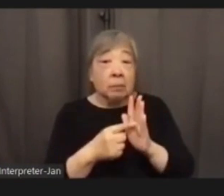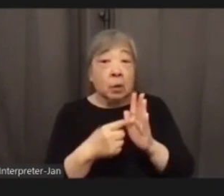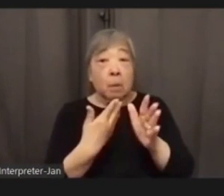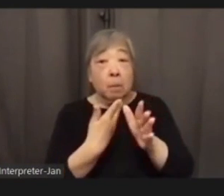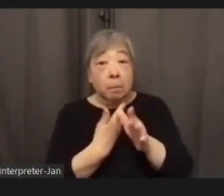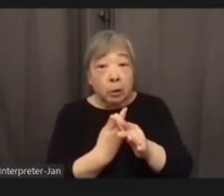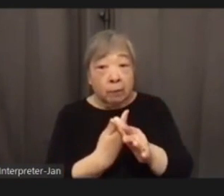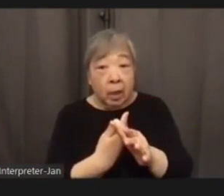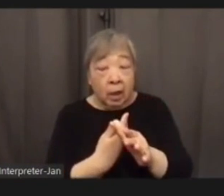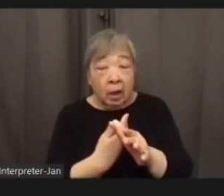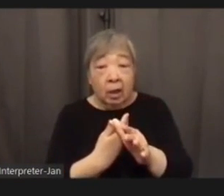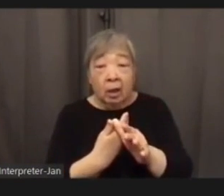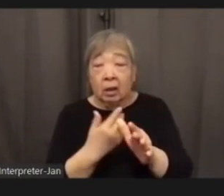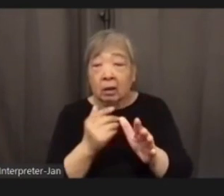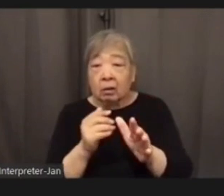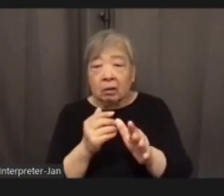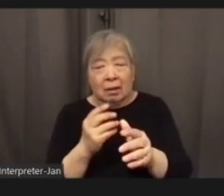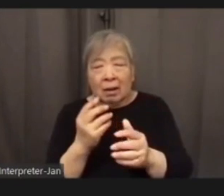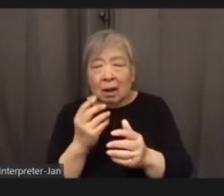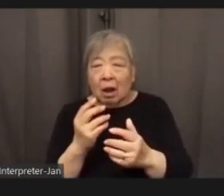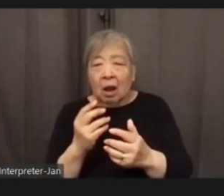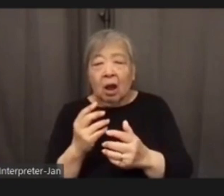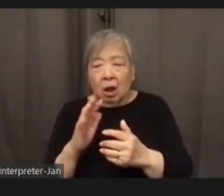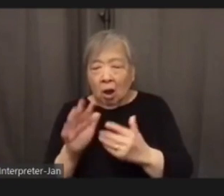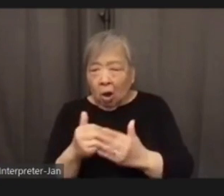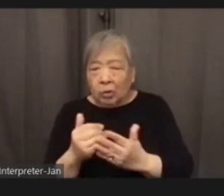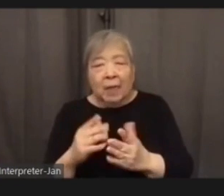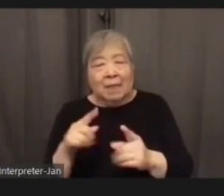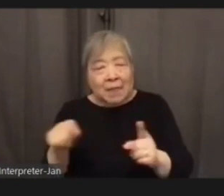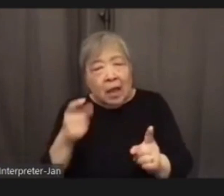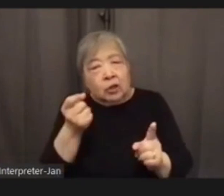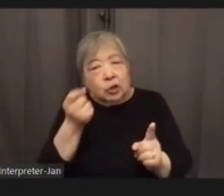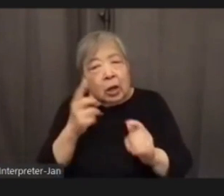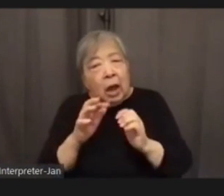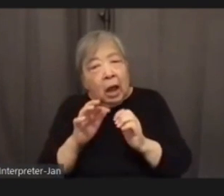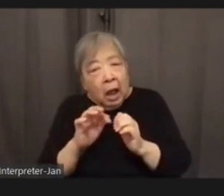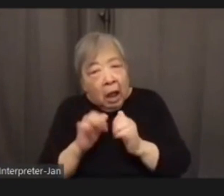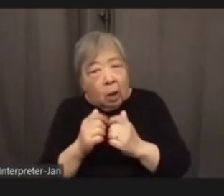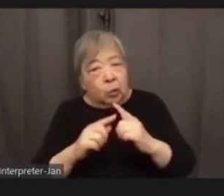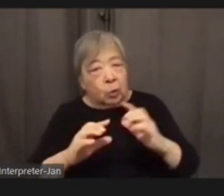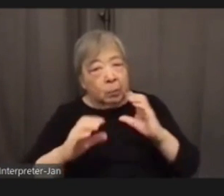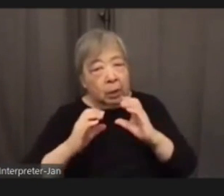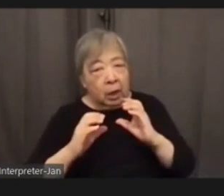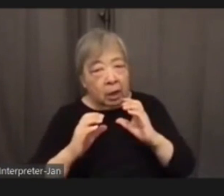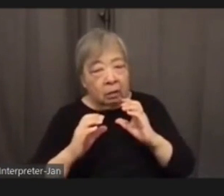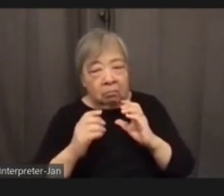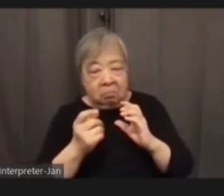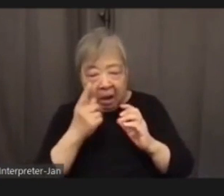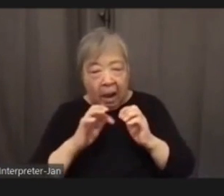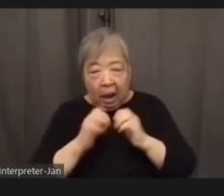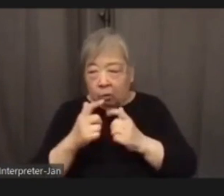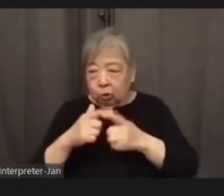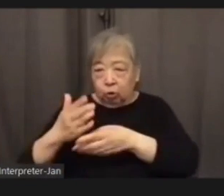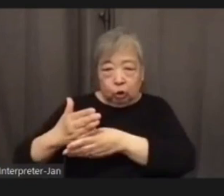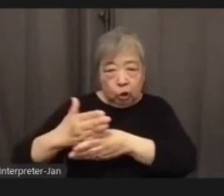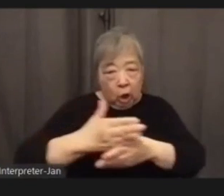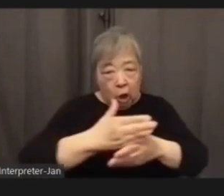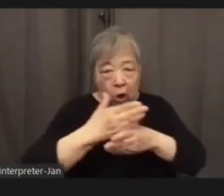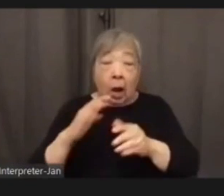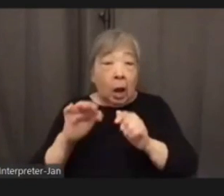musicians, like everybody understood how to communicate, how to share the space, and how to support